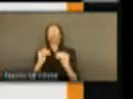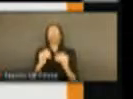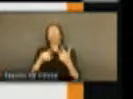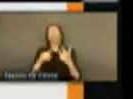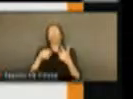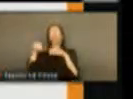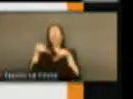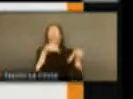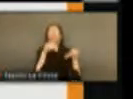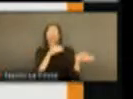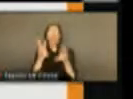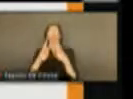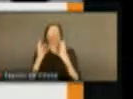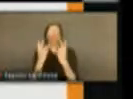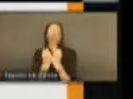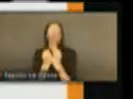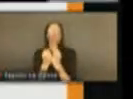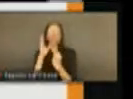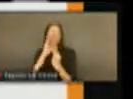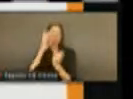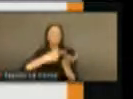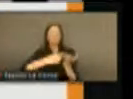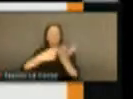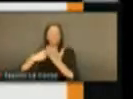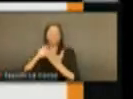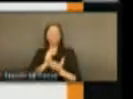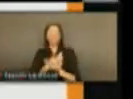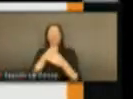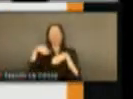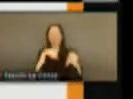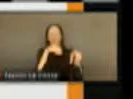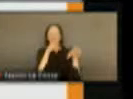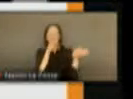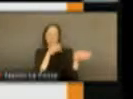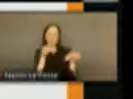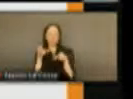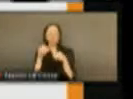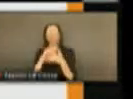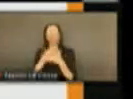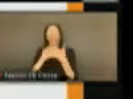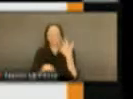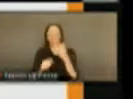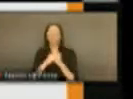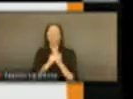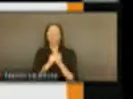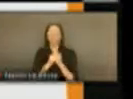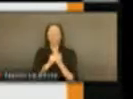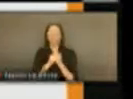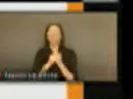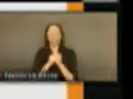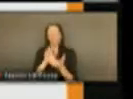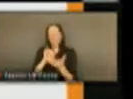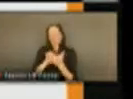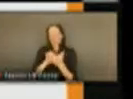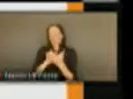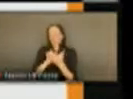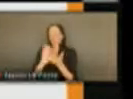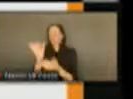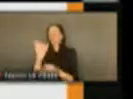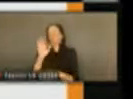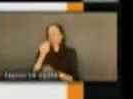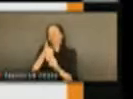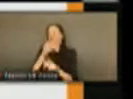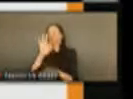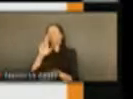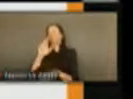is a bottom-up, community-driven policy framework that will center on an equitable recovery and